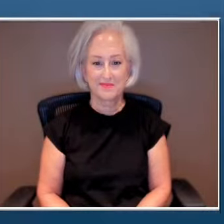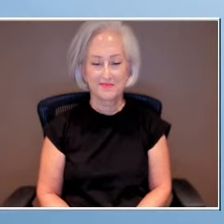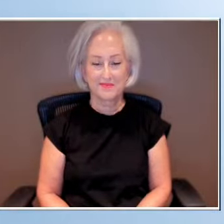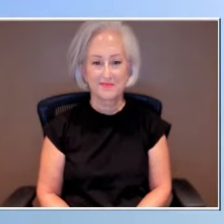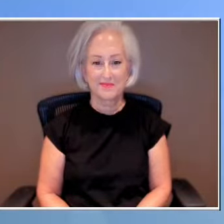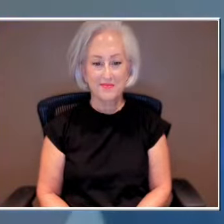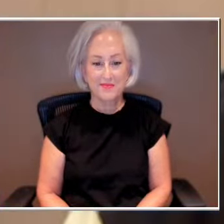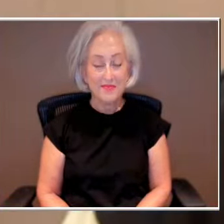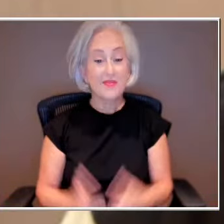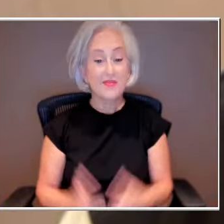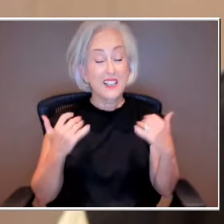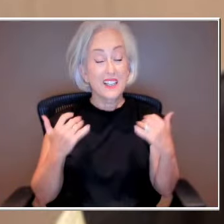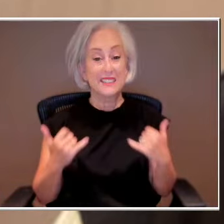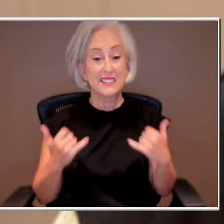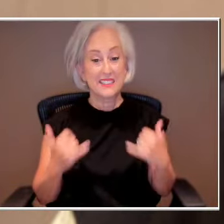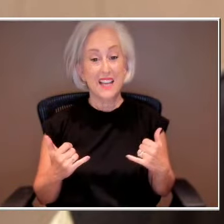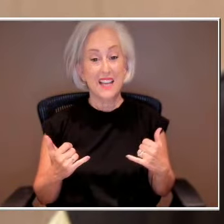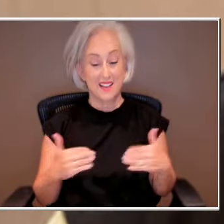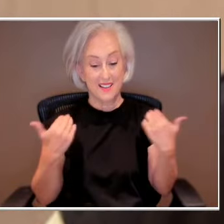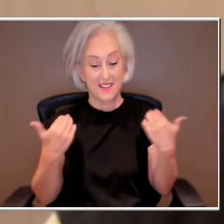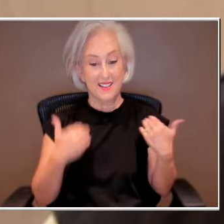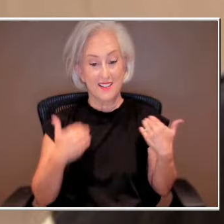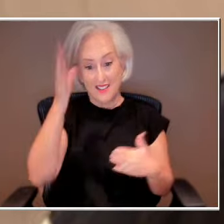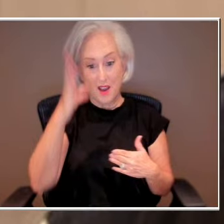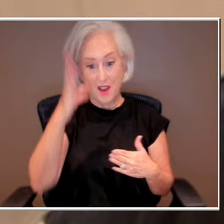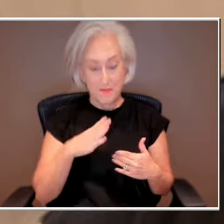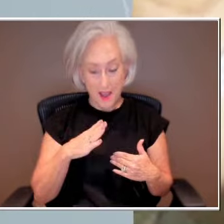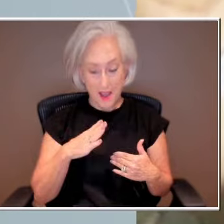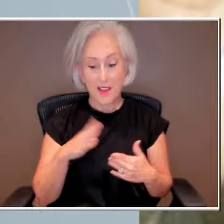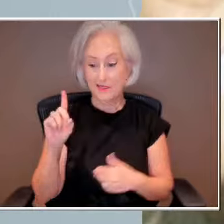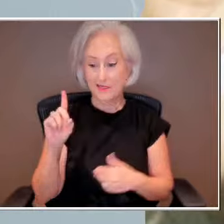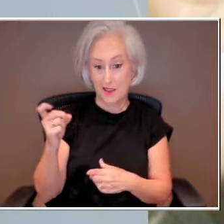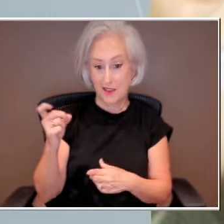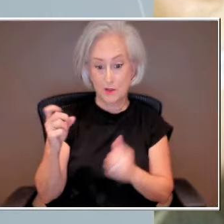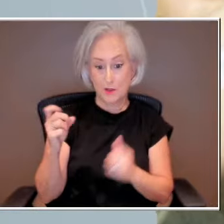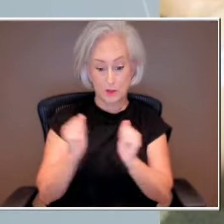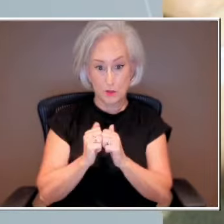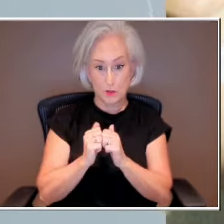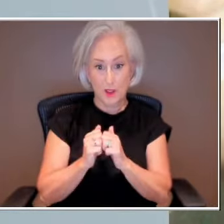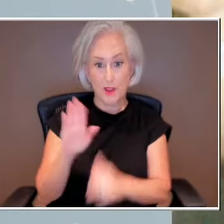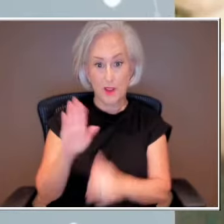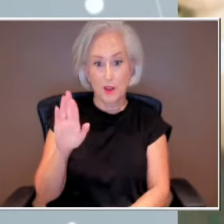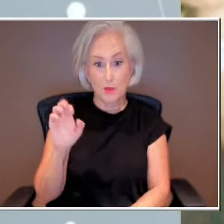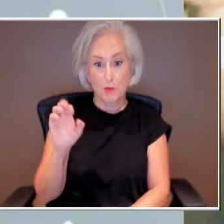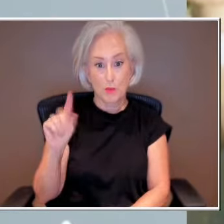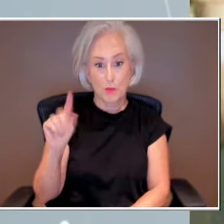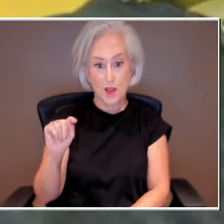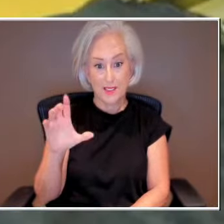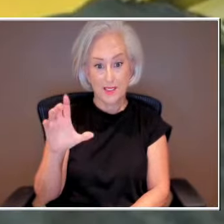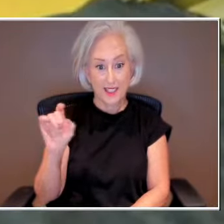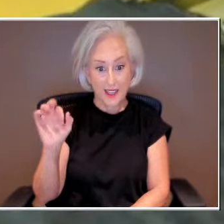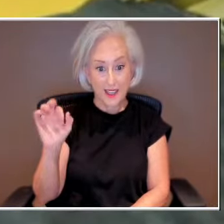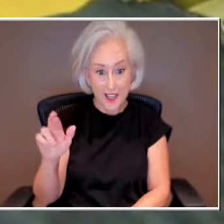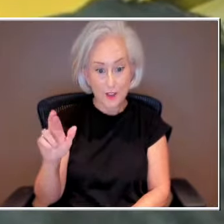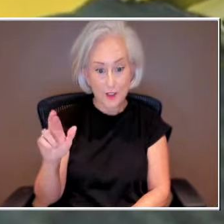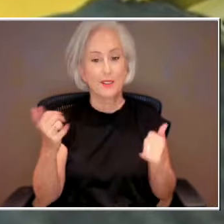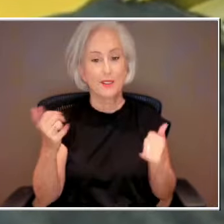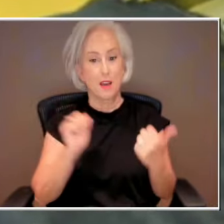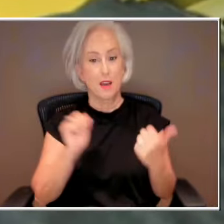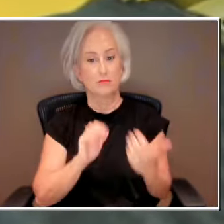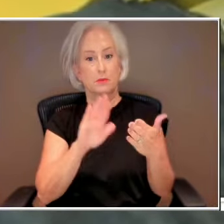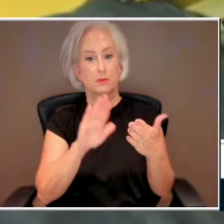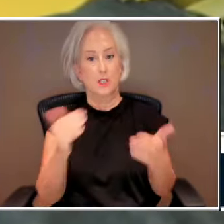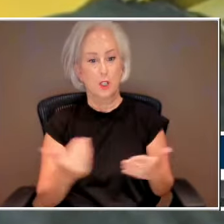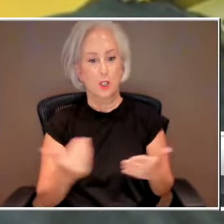Coming up today, a young man who was diagnosed with breast cancer. Now he is facing a new chapter. That cancer has returned. It's a story